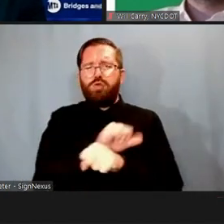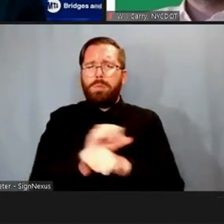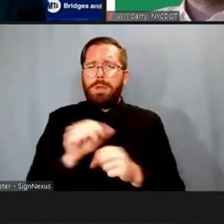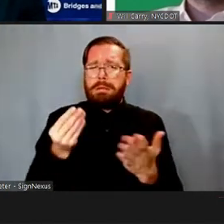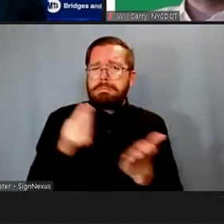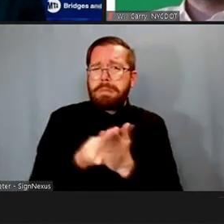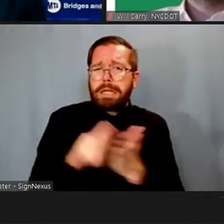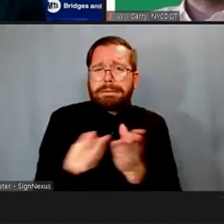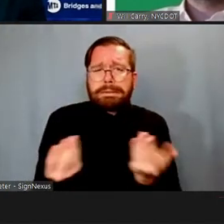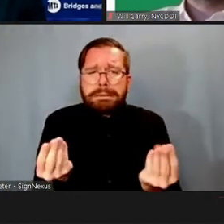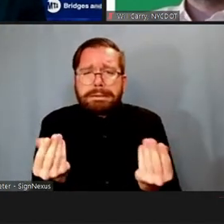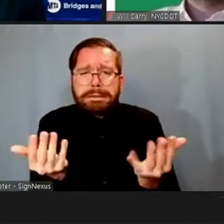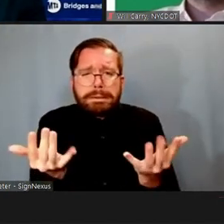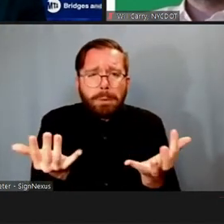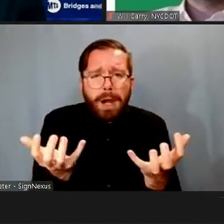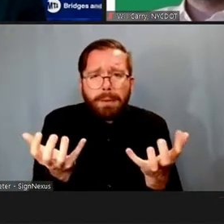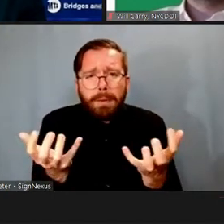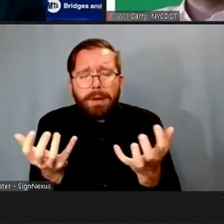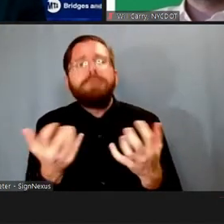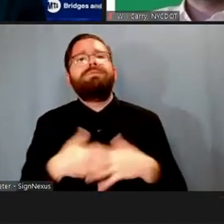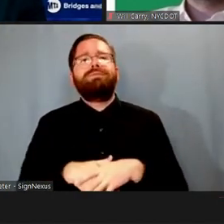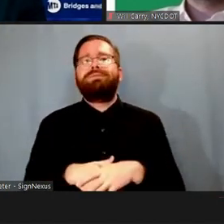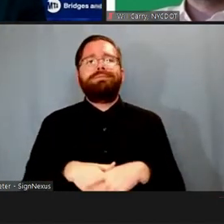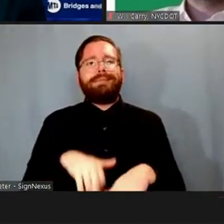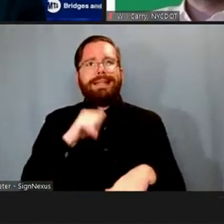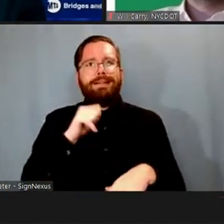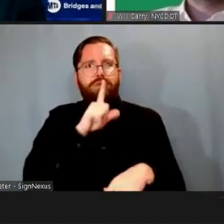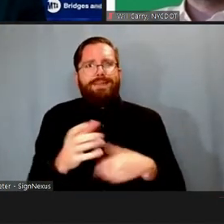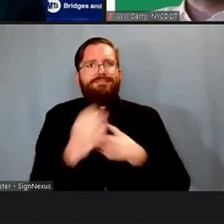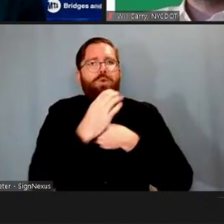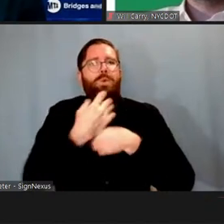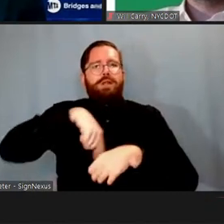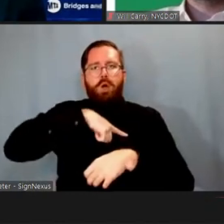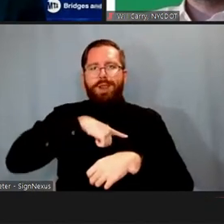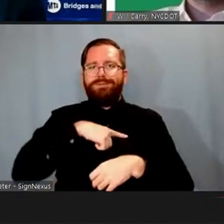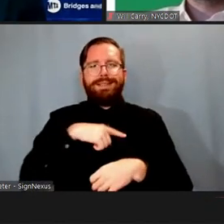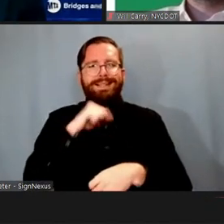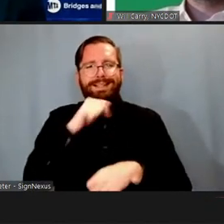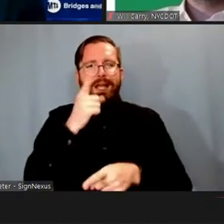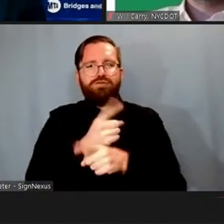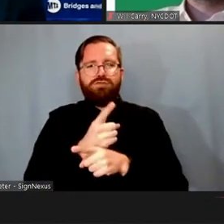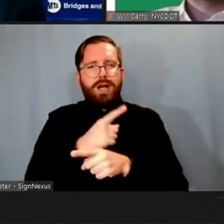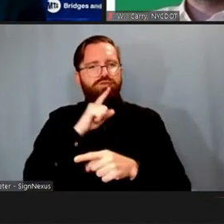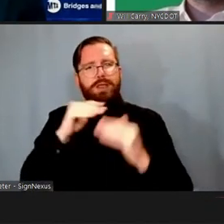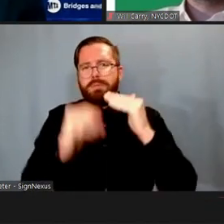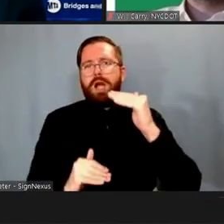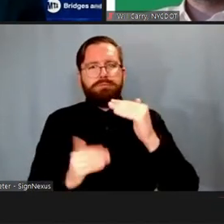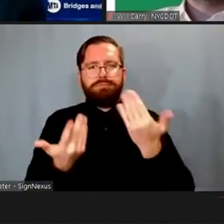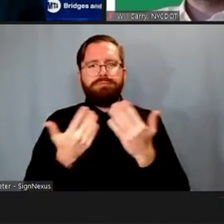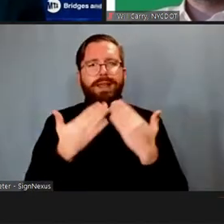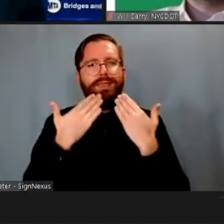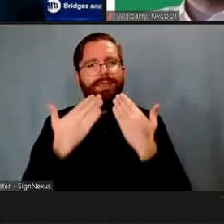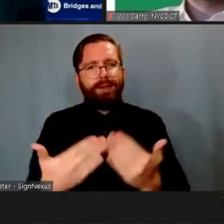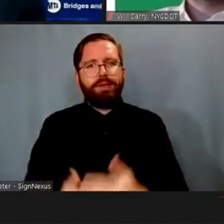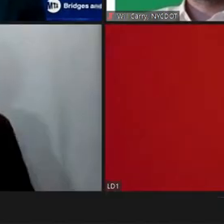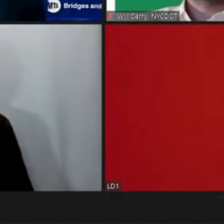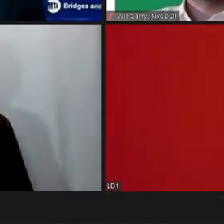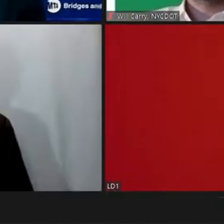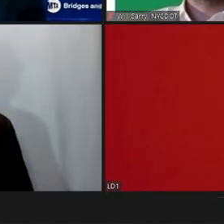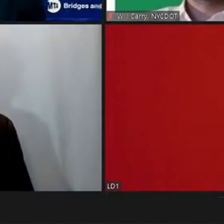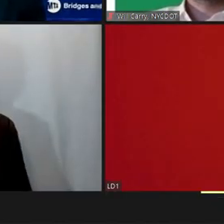unintended consequences that disproportionately affects the disadvantaged and insensitive thank you thank